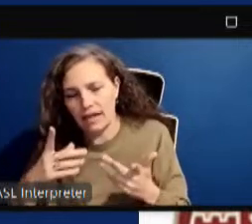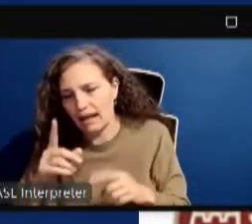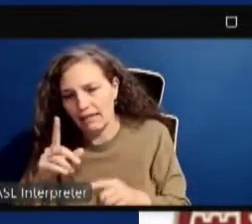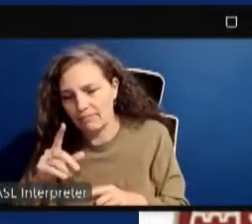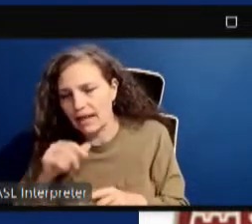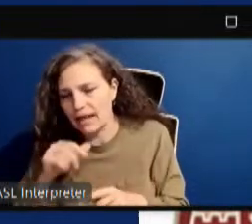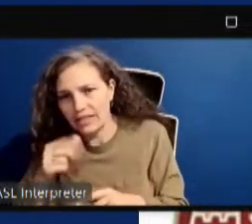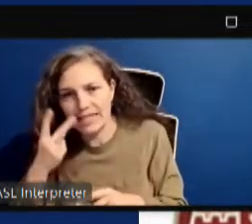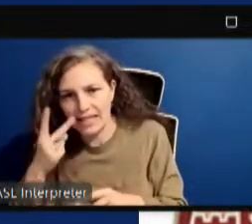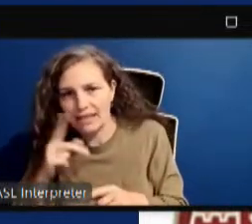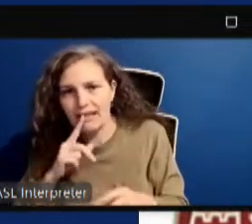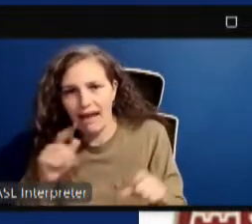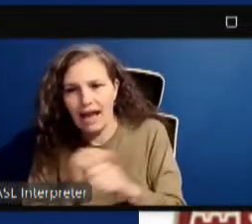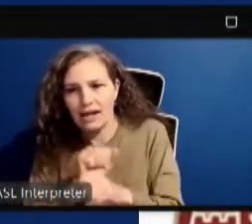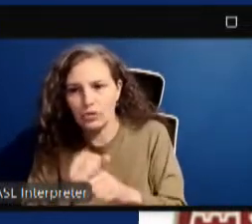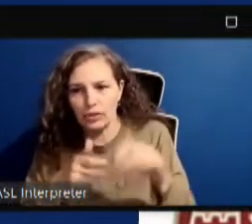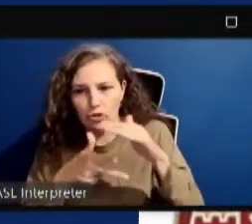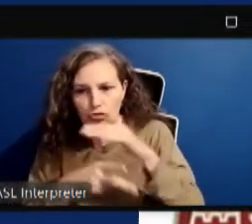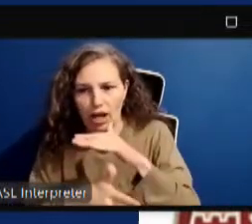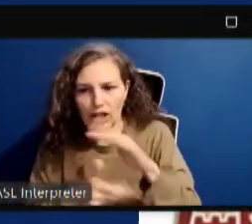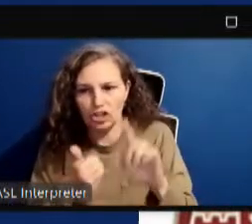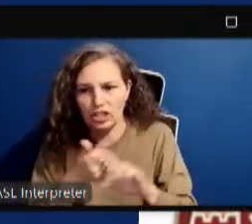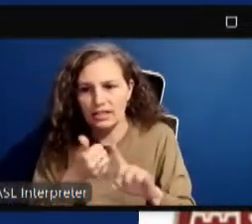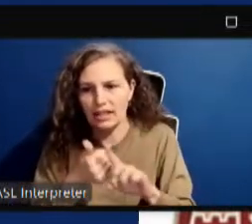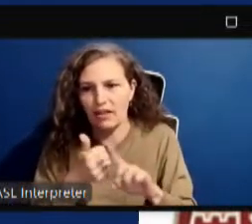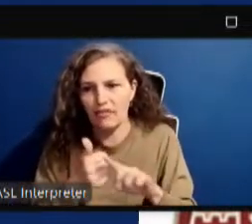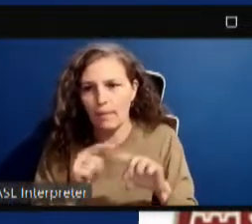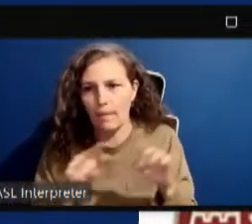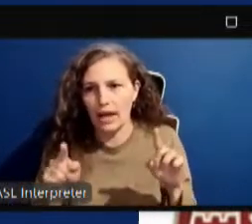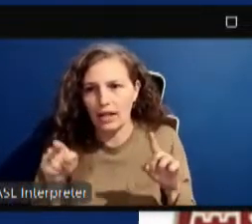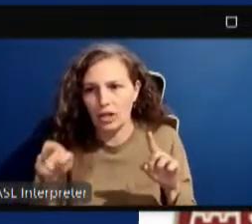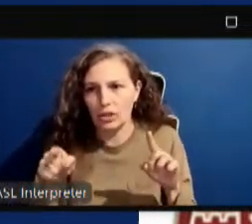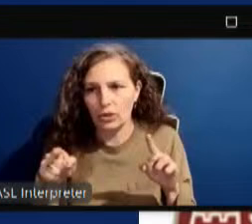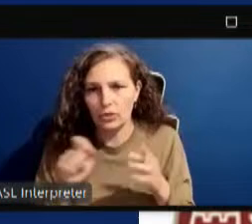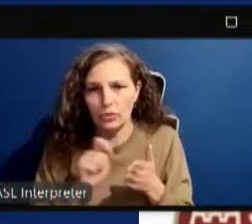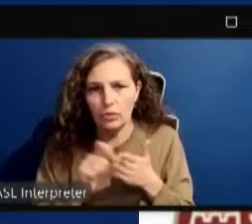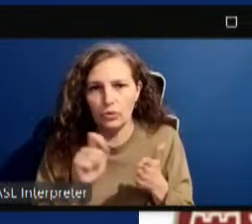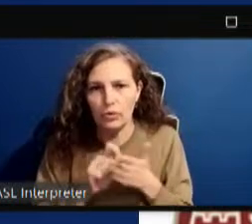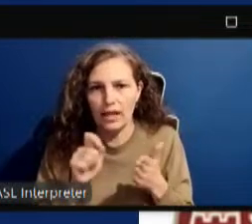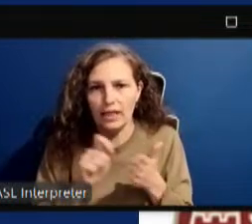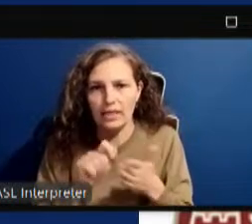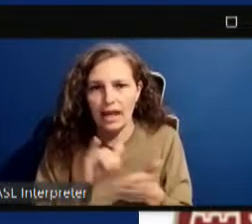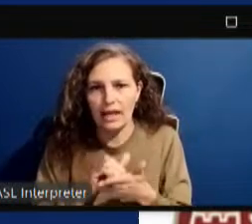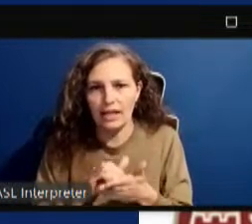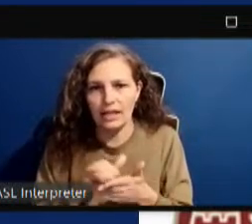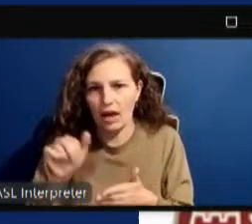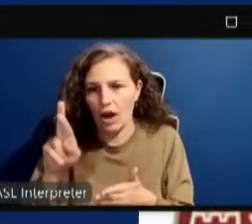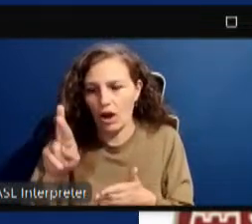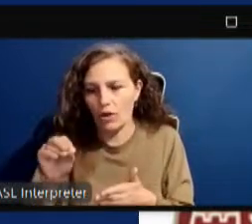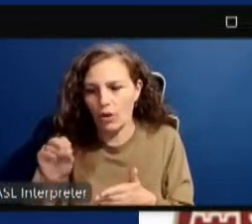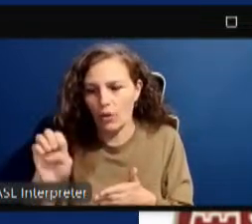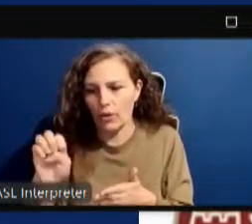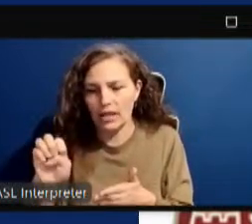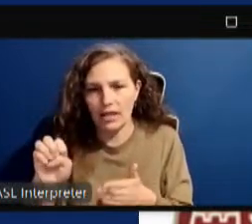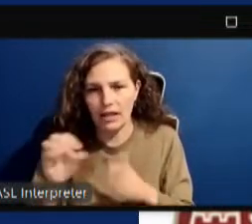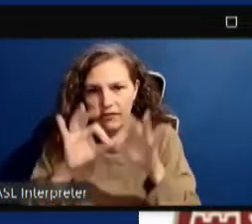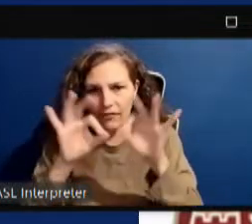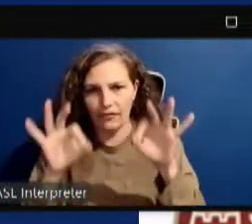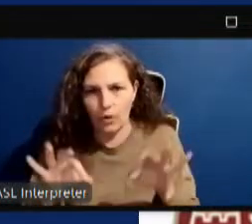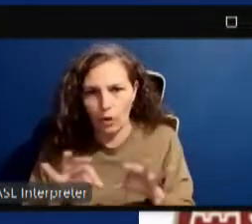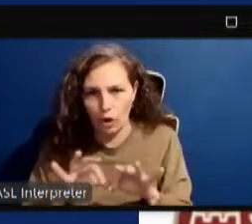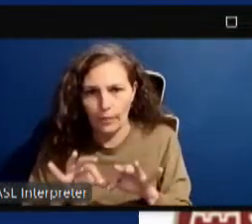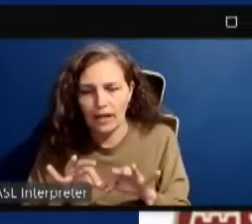itself, I think you would put it in your right of entry form if it's not already in there, but it definitely discuss